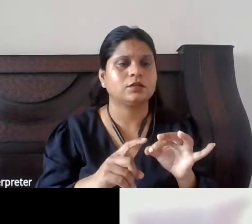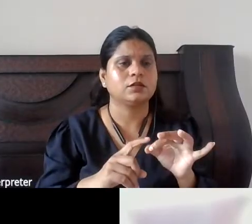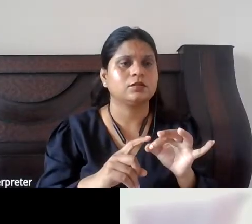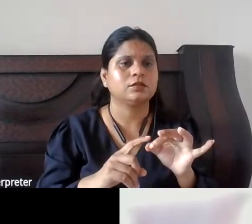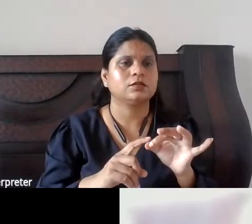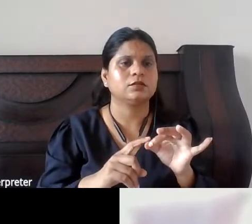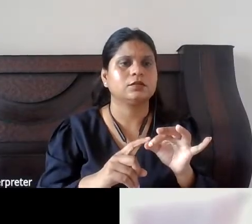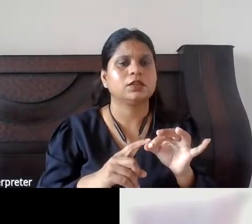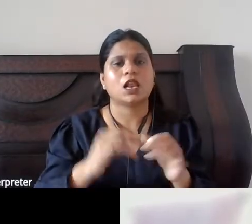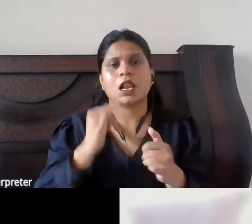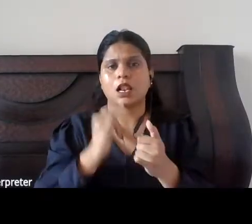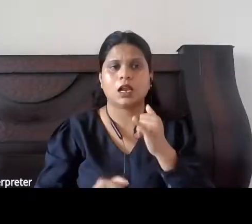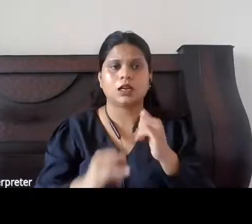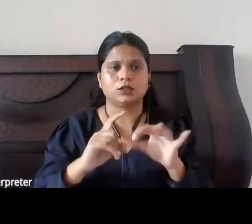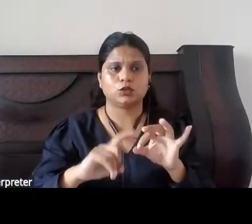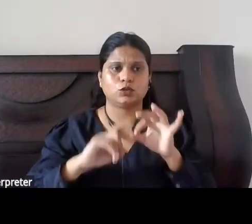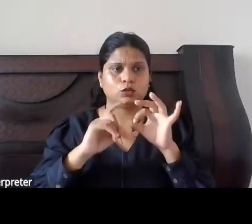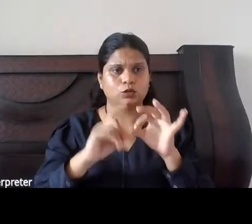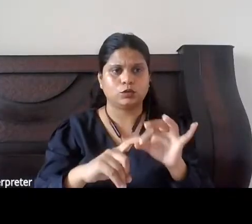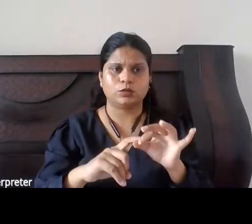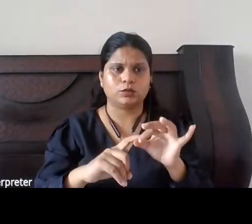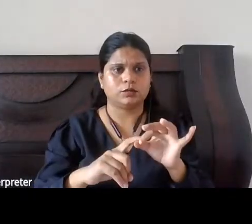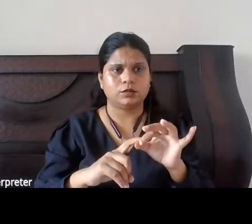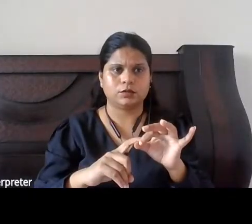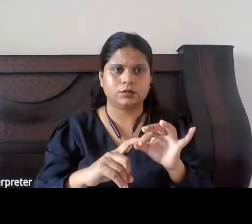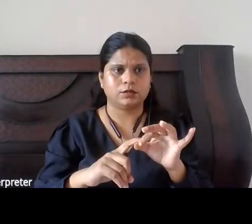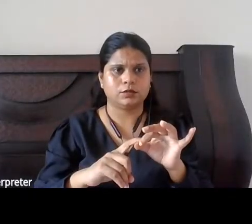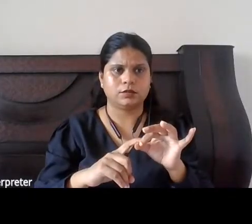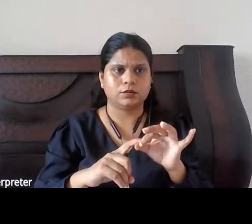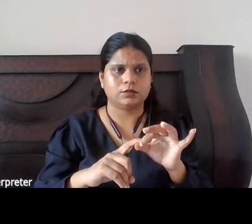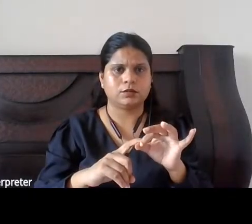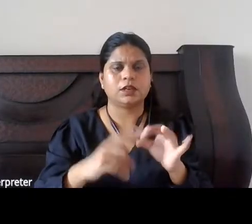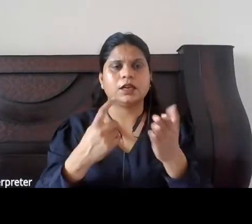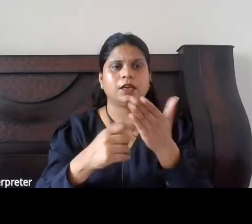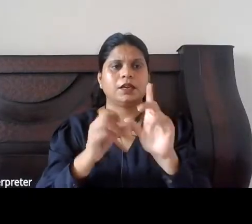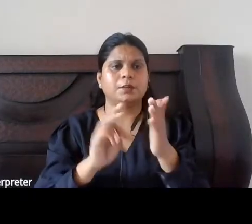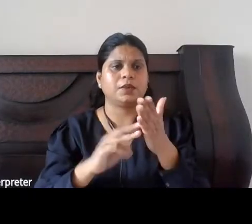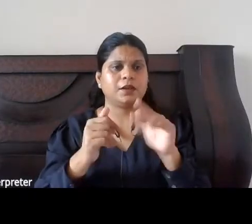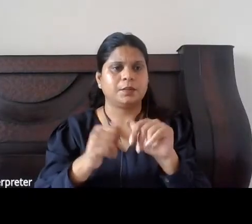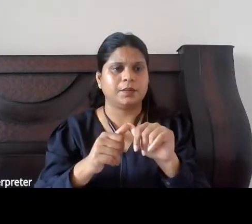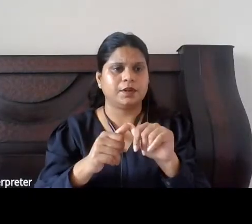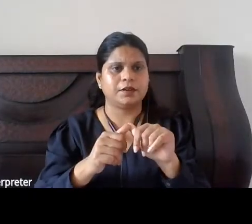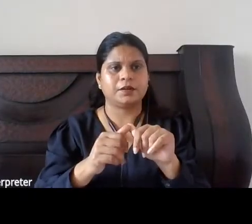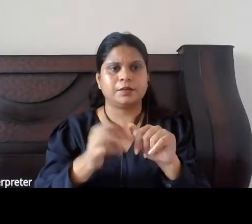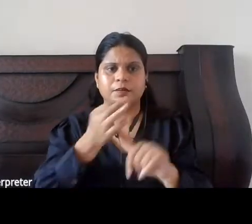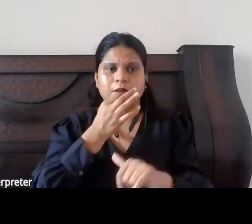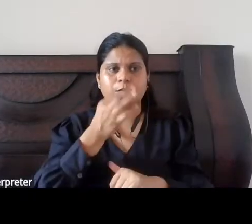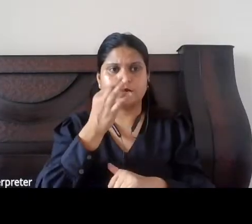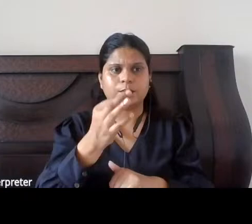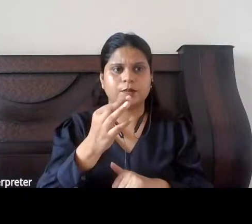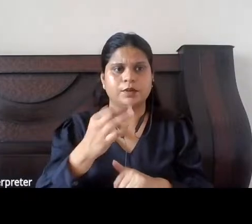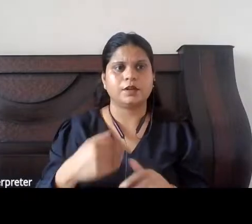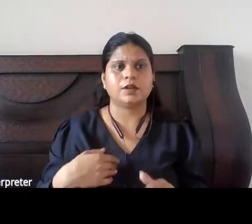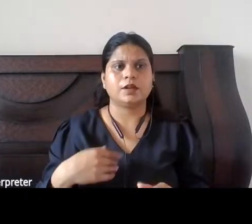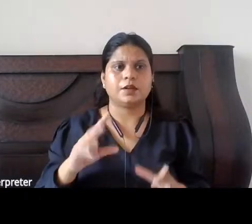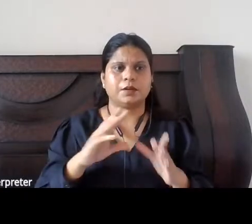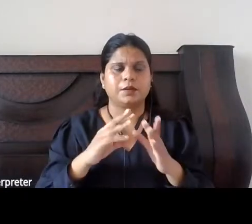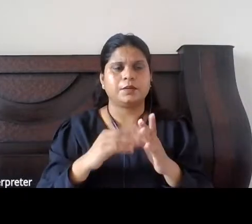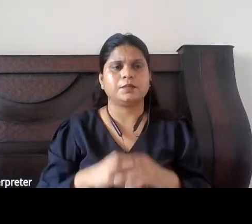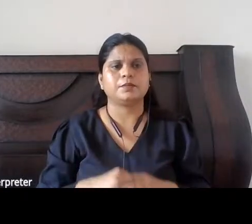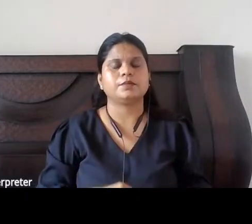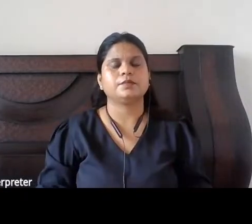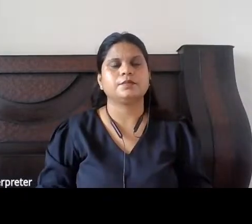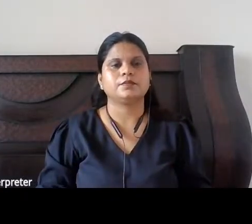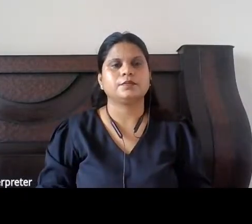last question or the last option which Rama mentioned, the any other. We have to stress on